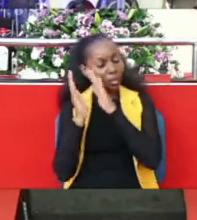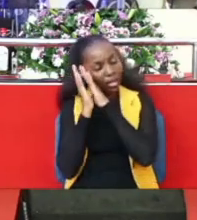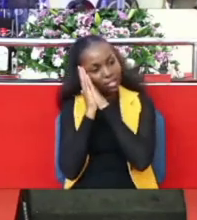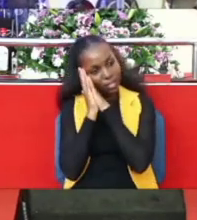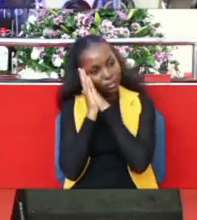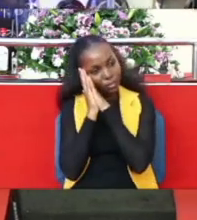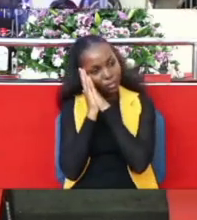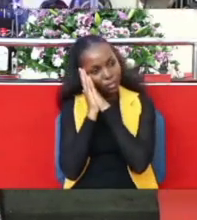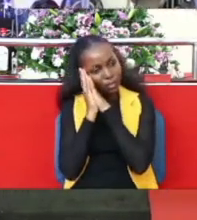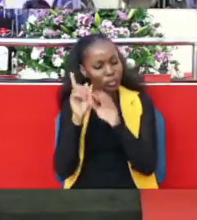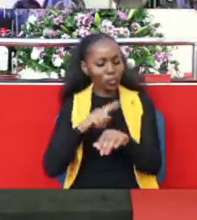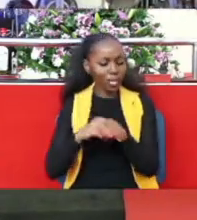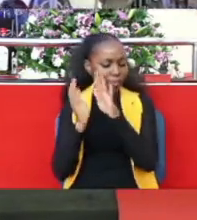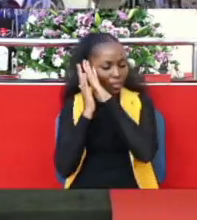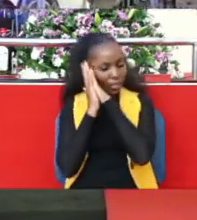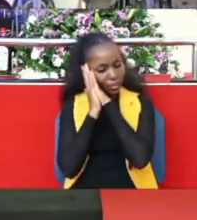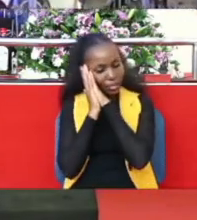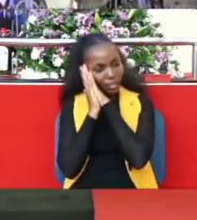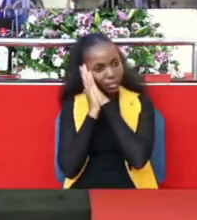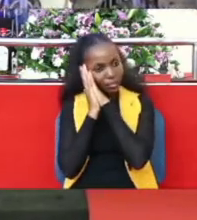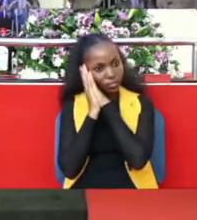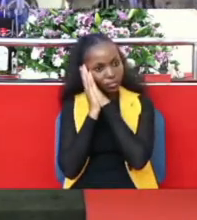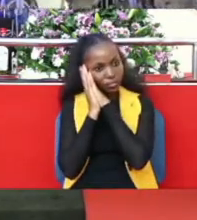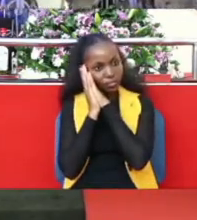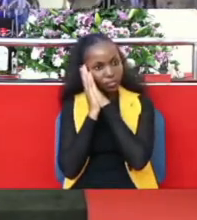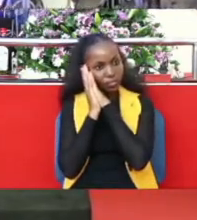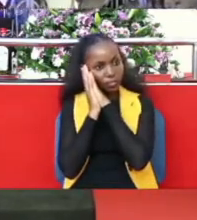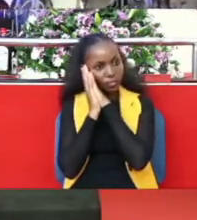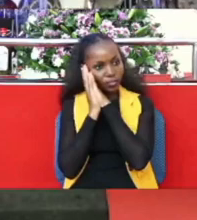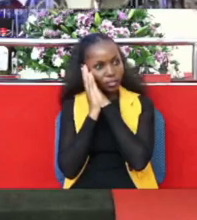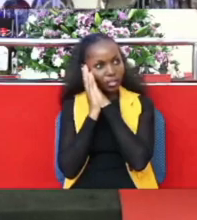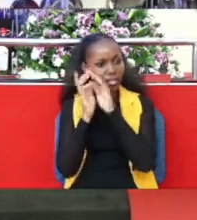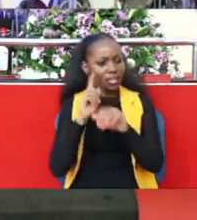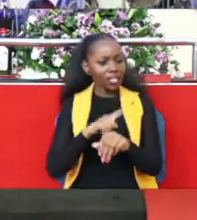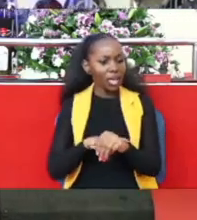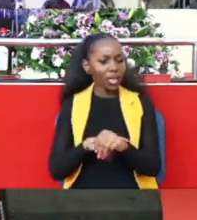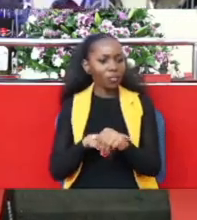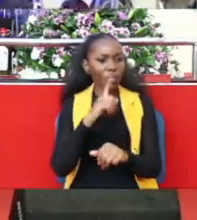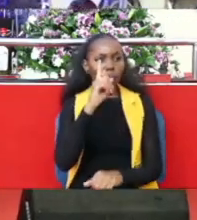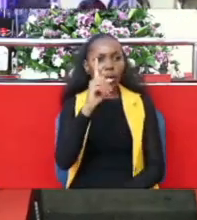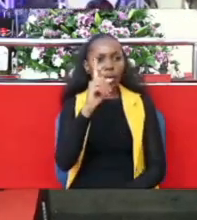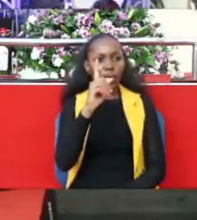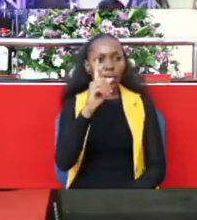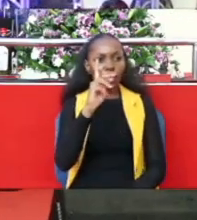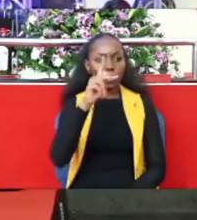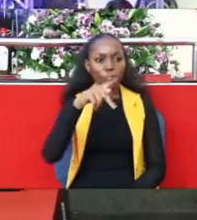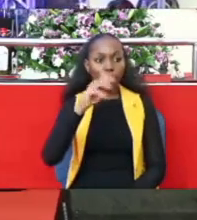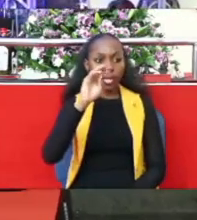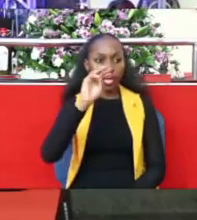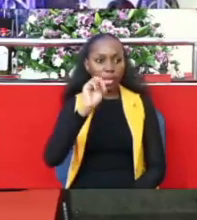So tukiwa tumelala, when we were just still sleeping, saa saba za usiku, At 1 a.m. nikasikia simu yangu